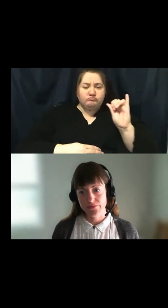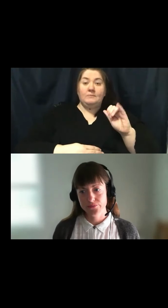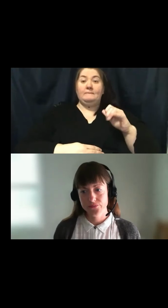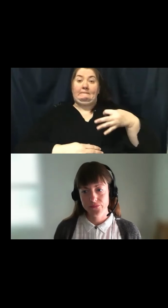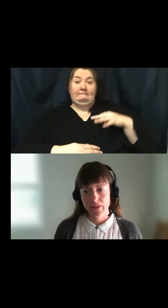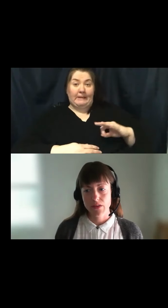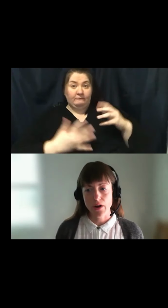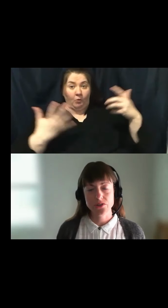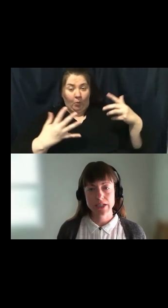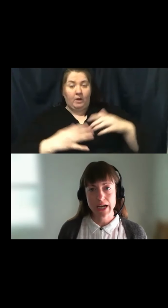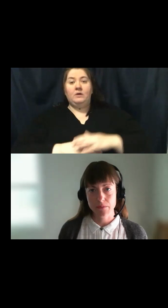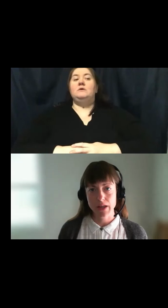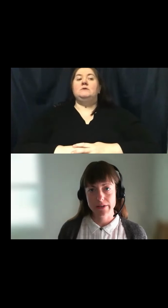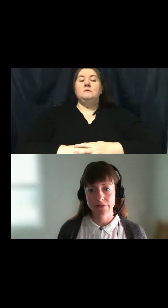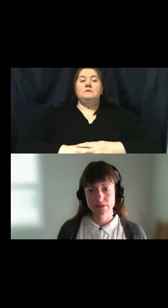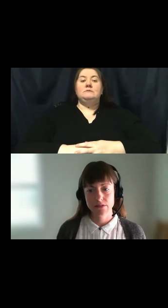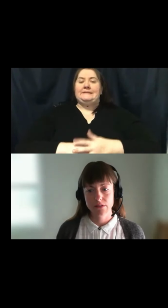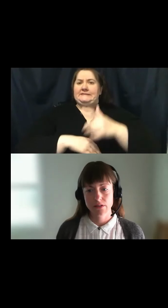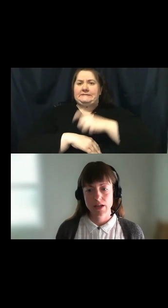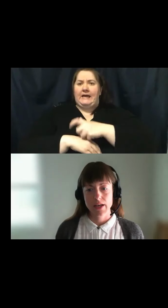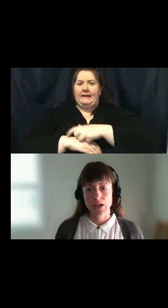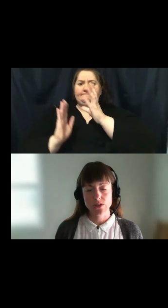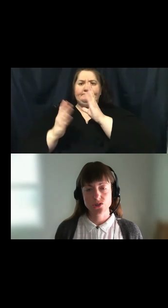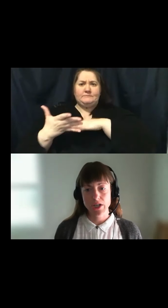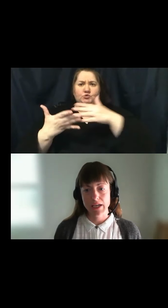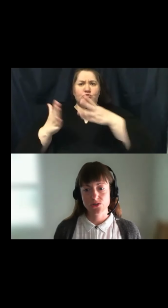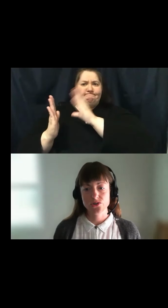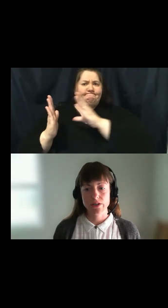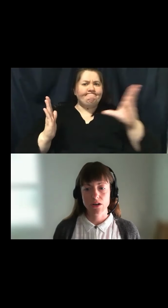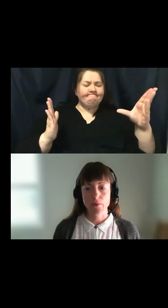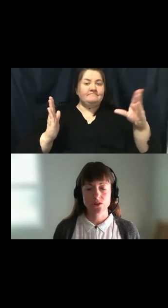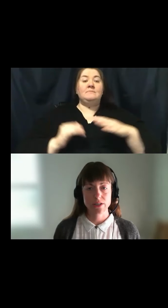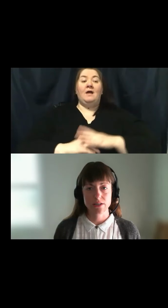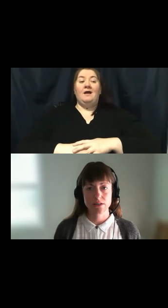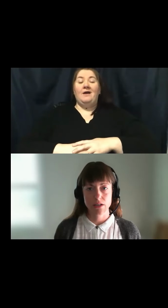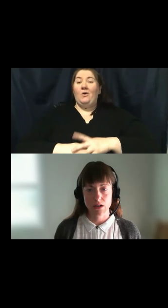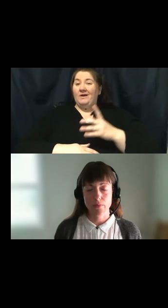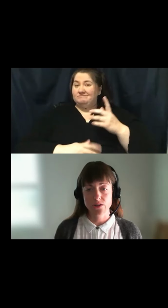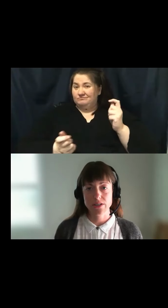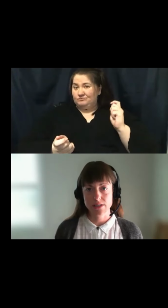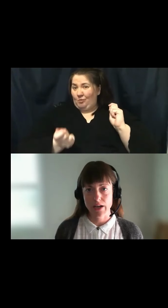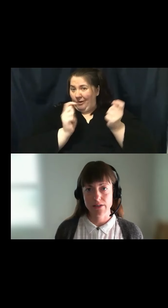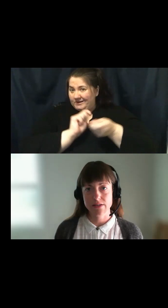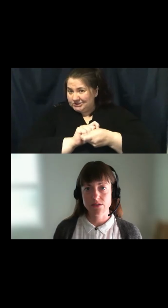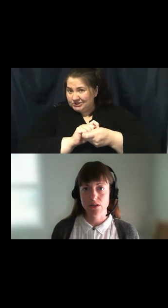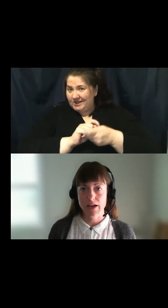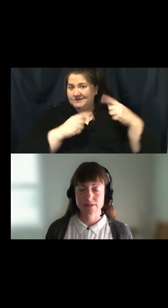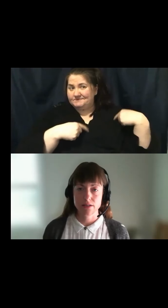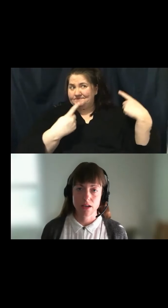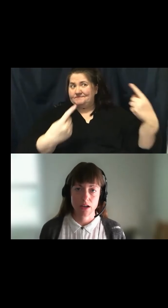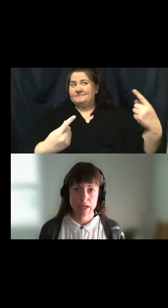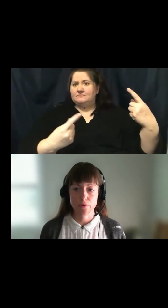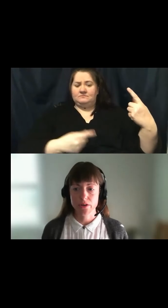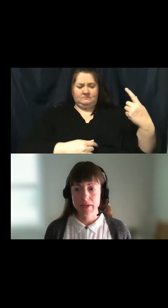work, the project timeline, and what's changed in our project design since our